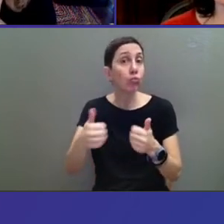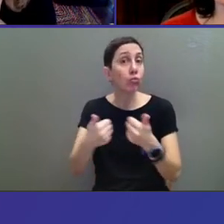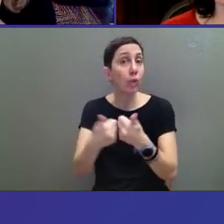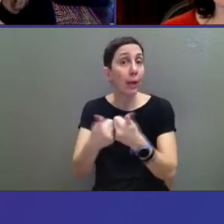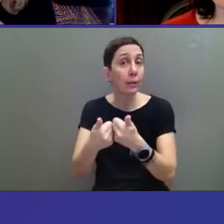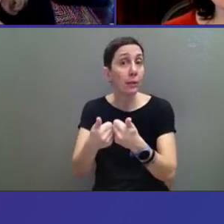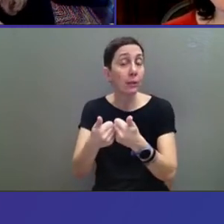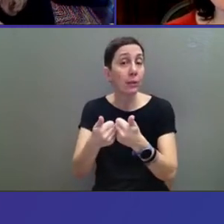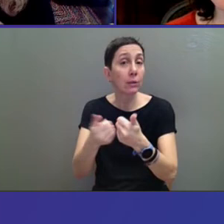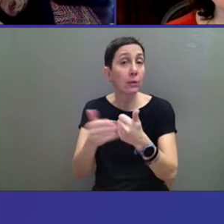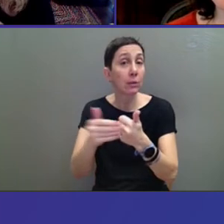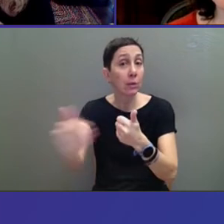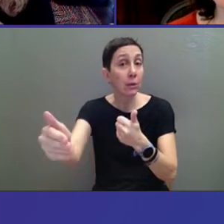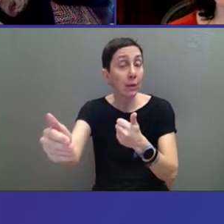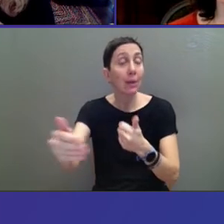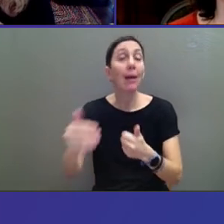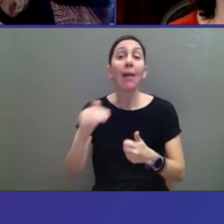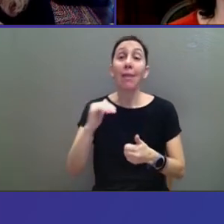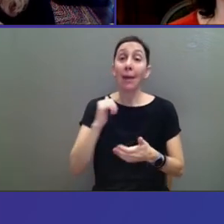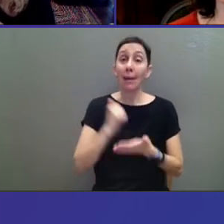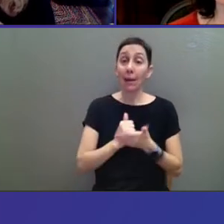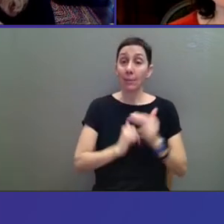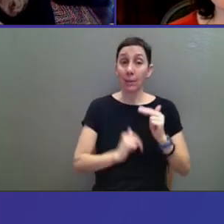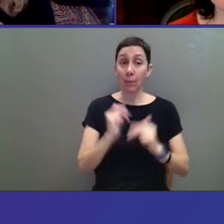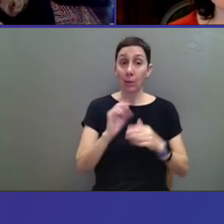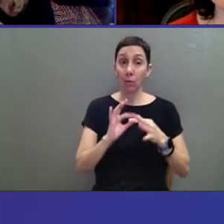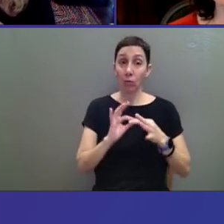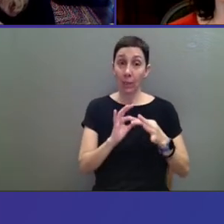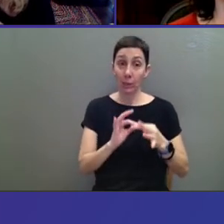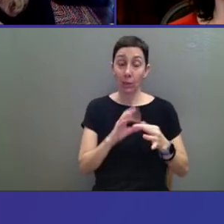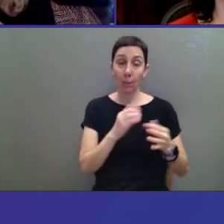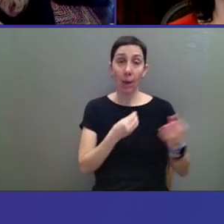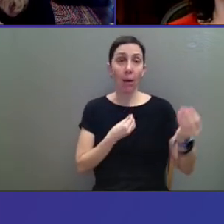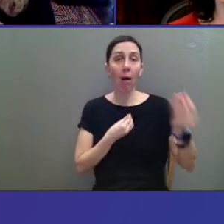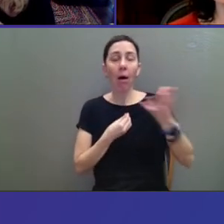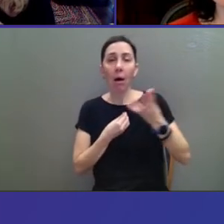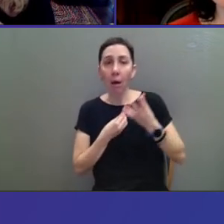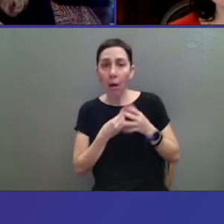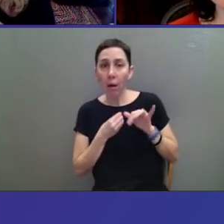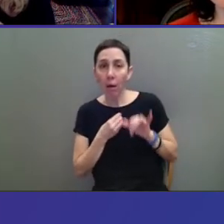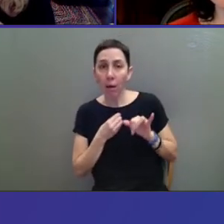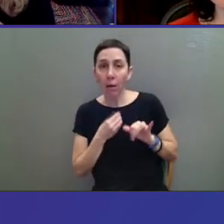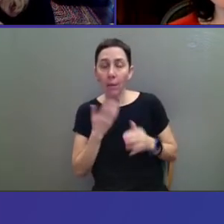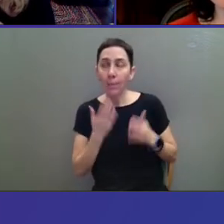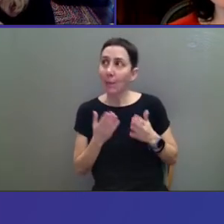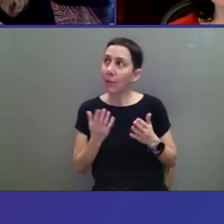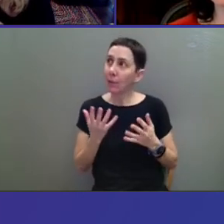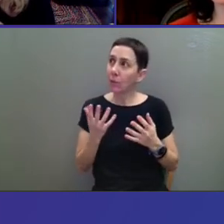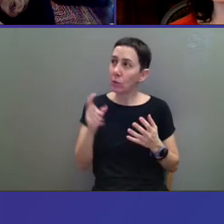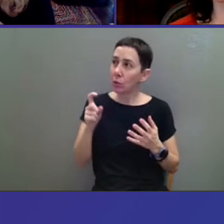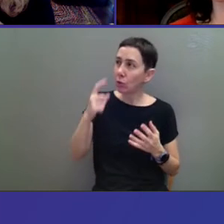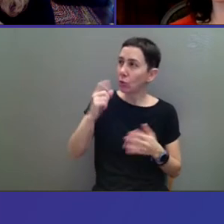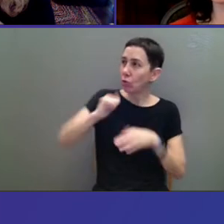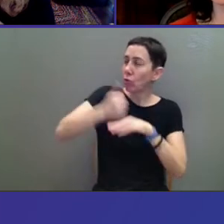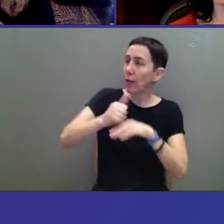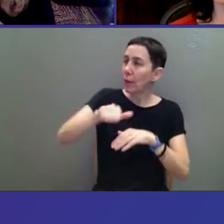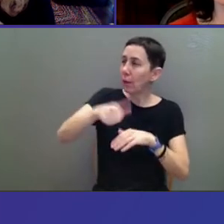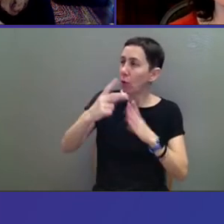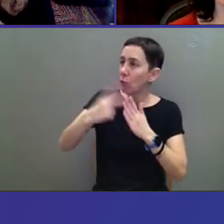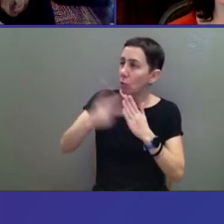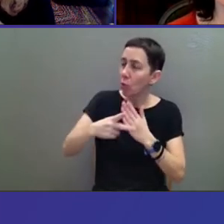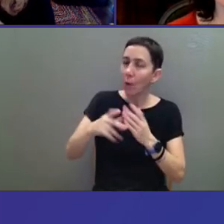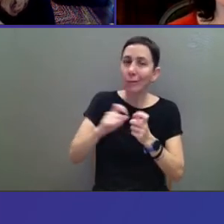which not only again helps build a relationship but also informs us about other programs that we might want to create, change,